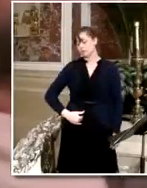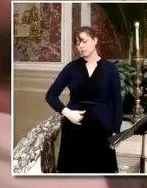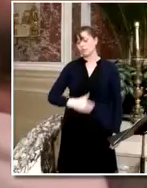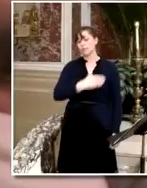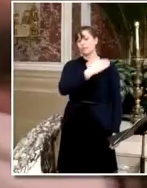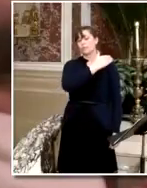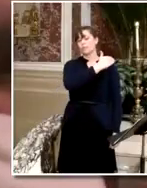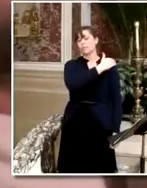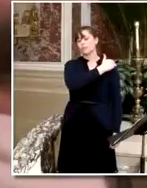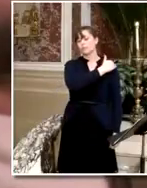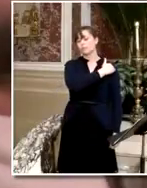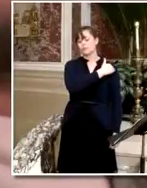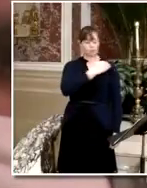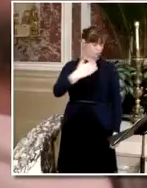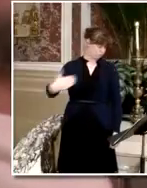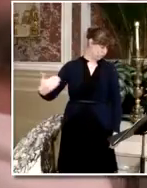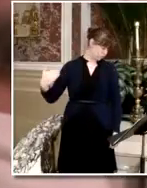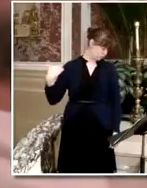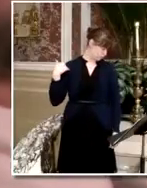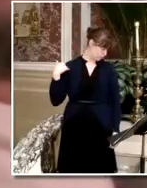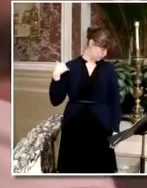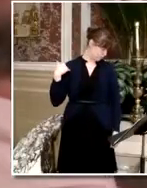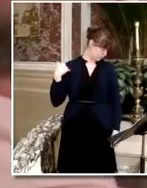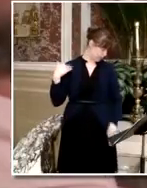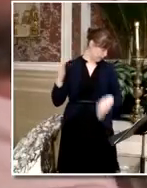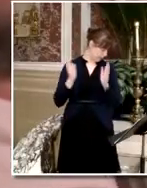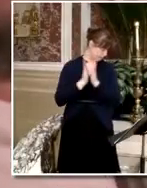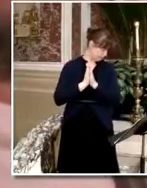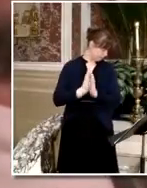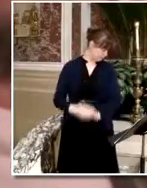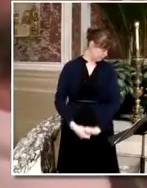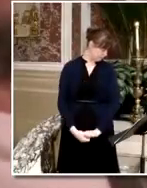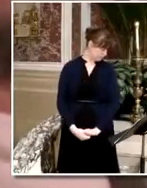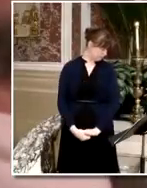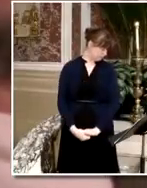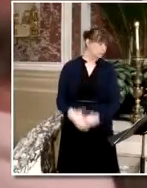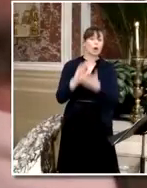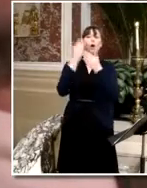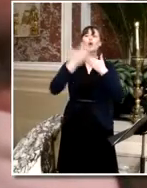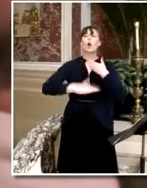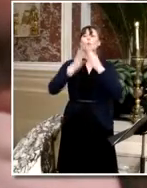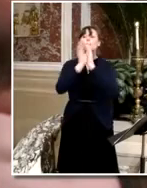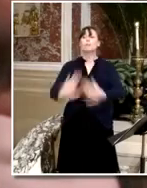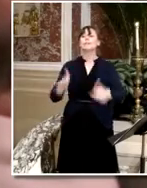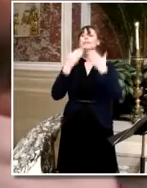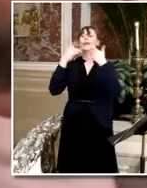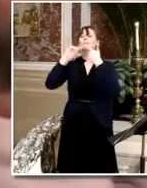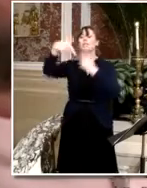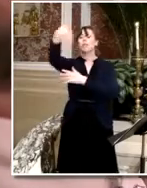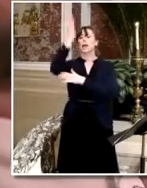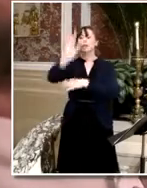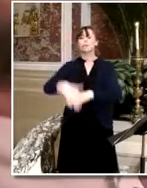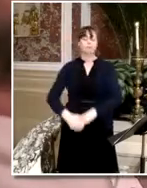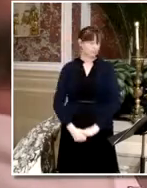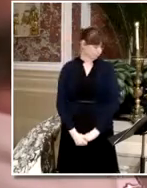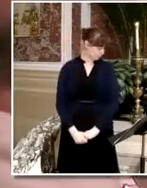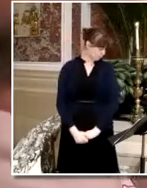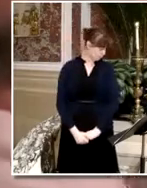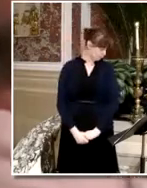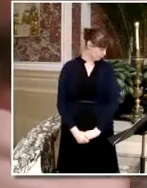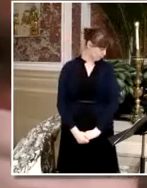Son, and the Holy Spirit. Amen. Go in peace. Thanks be to God.